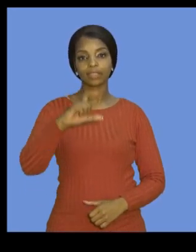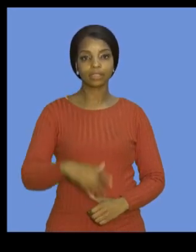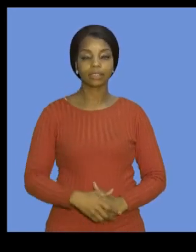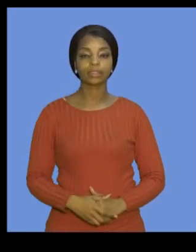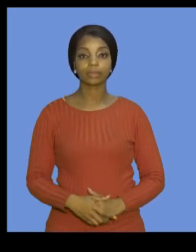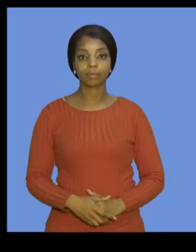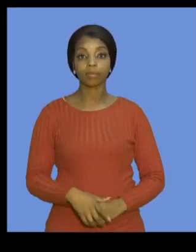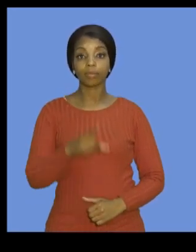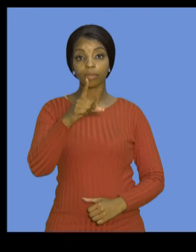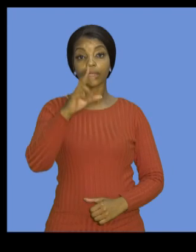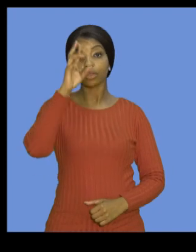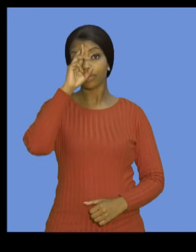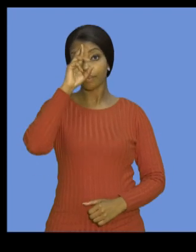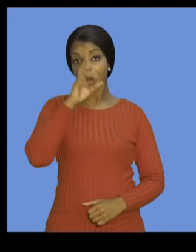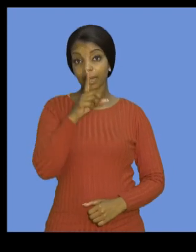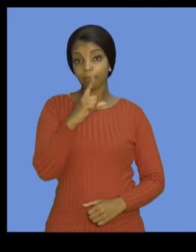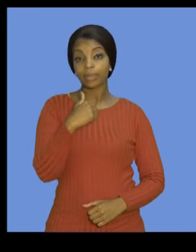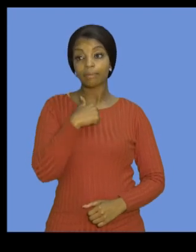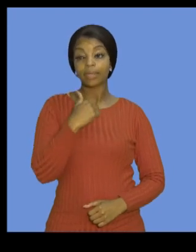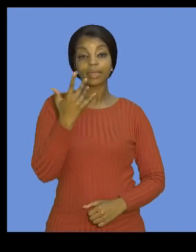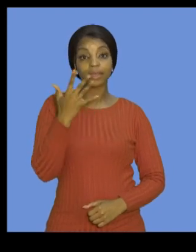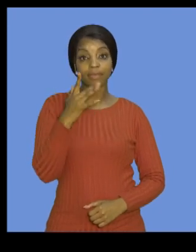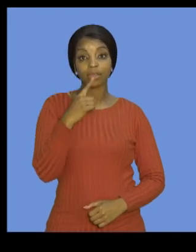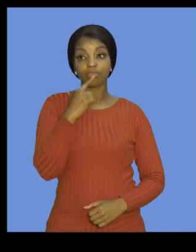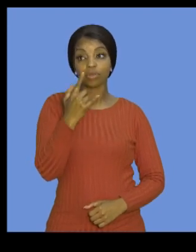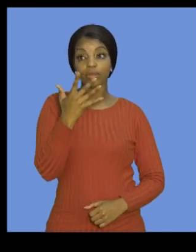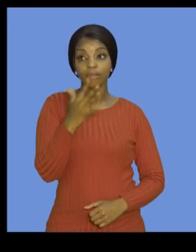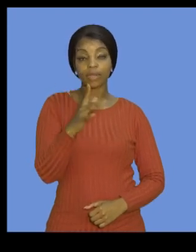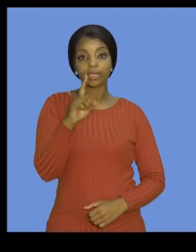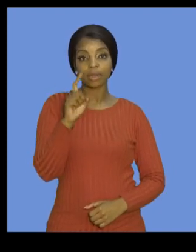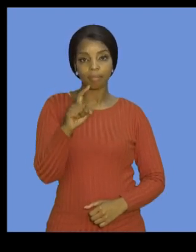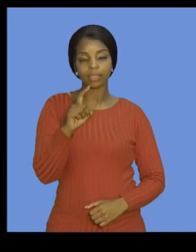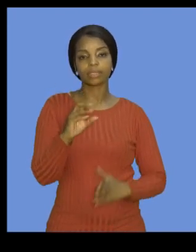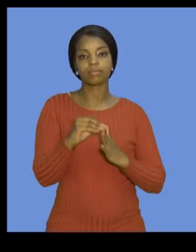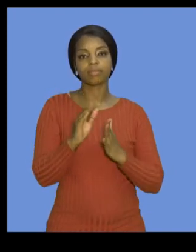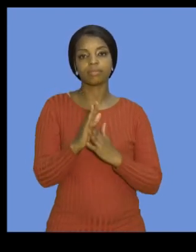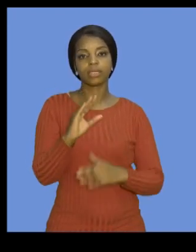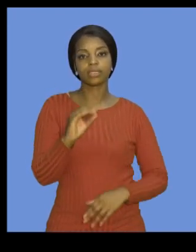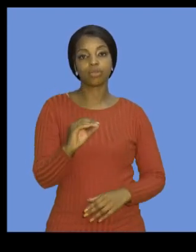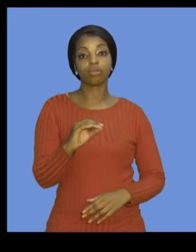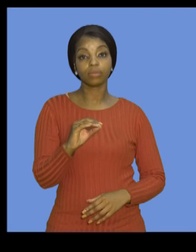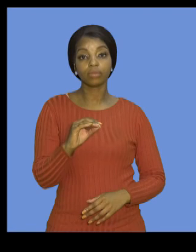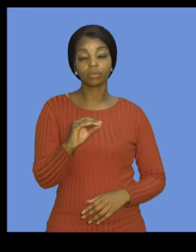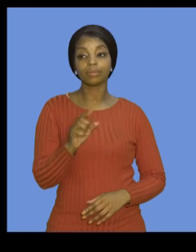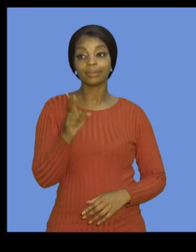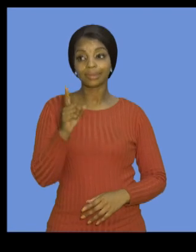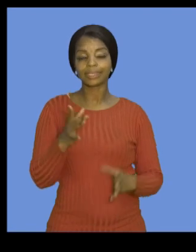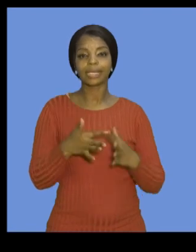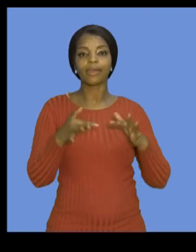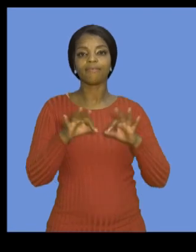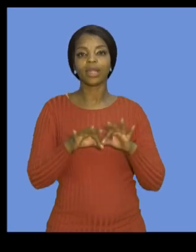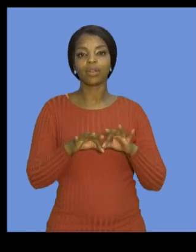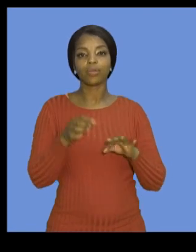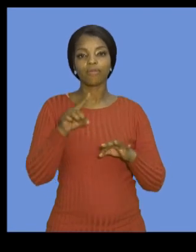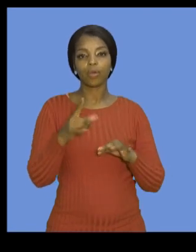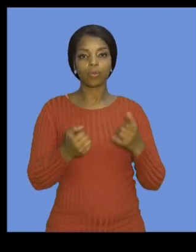and 50 cents. Remember, I said we write our zero there, so that will be the value of the